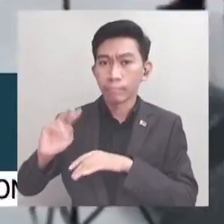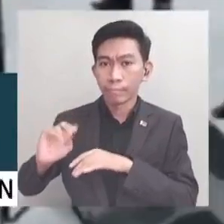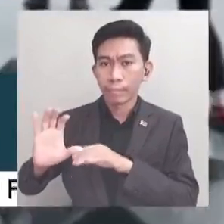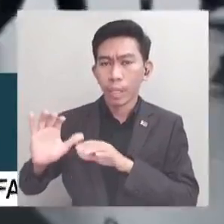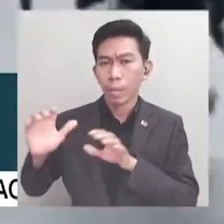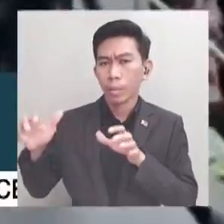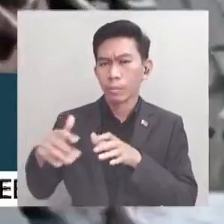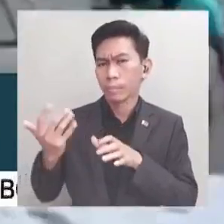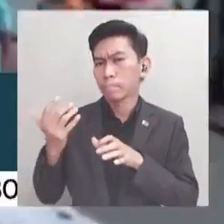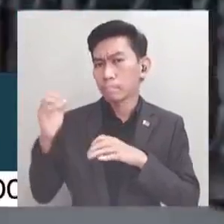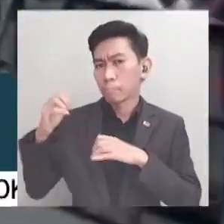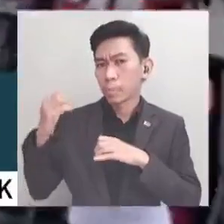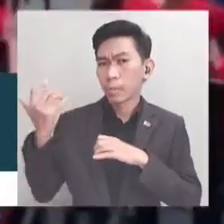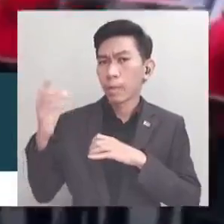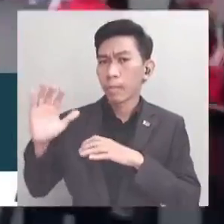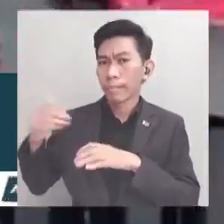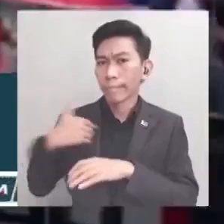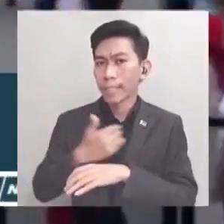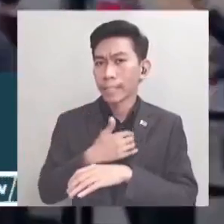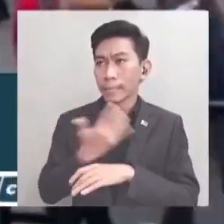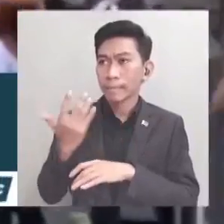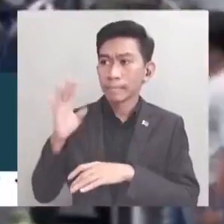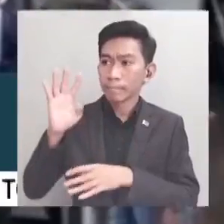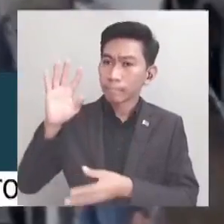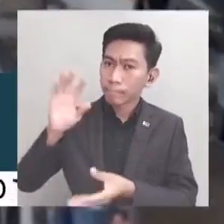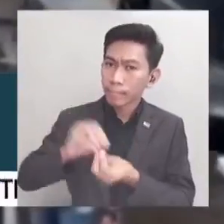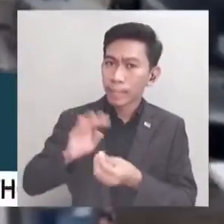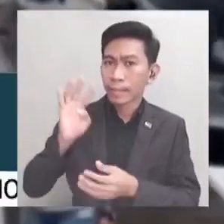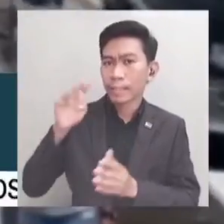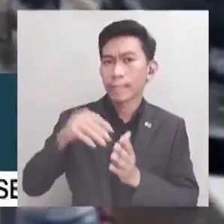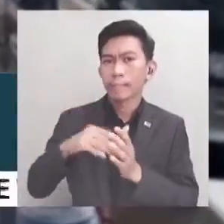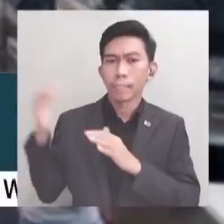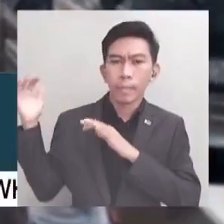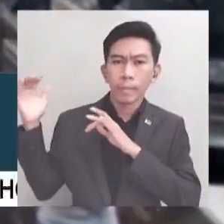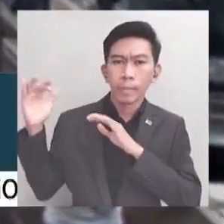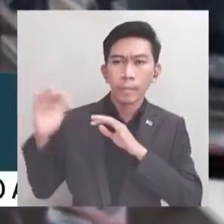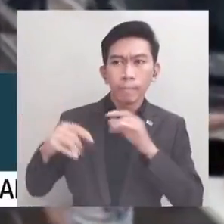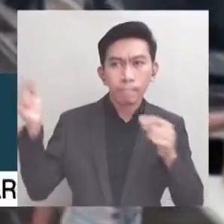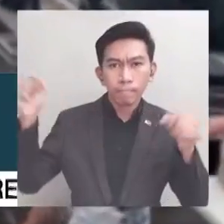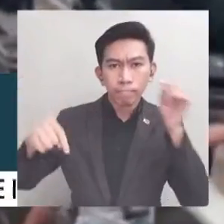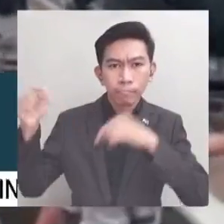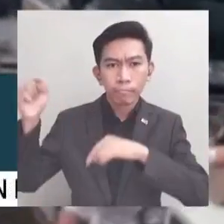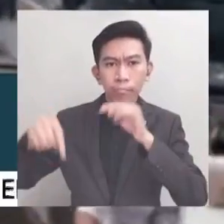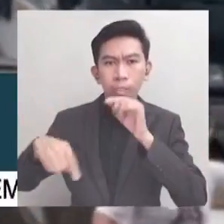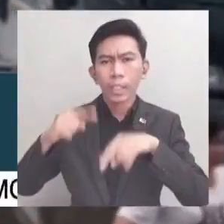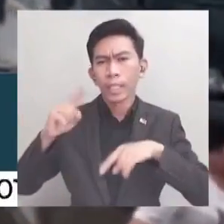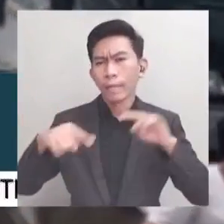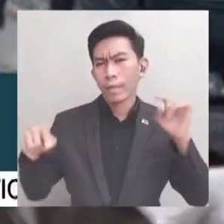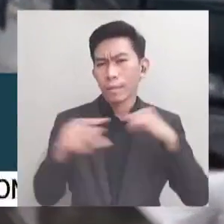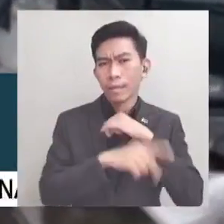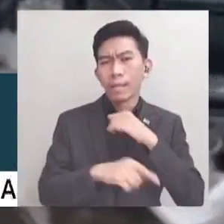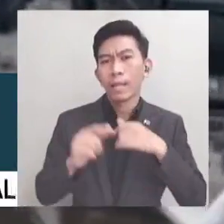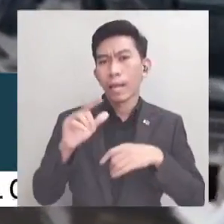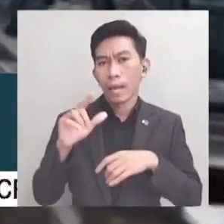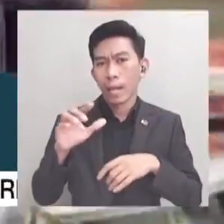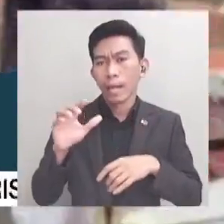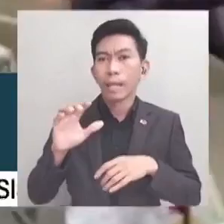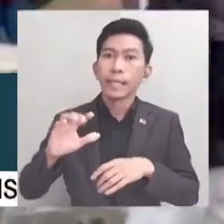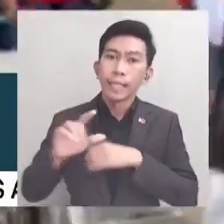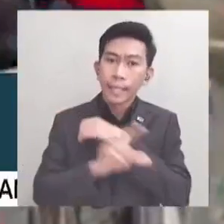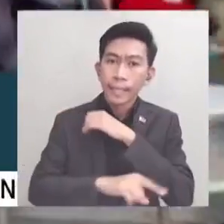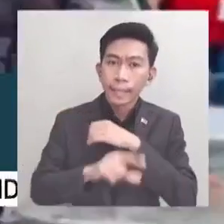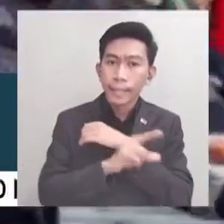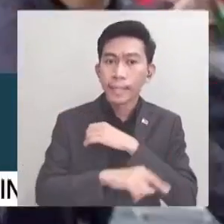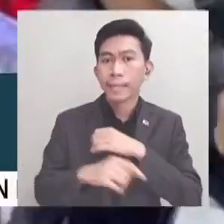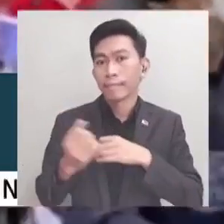4,000 of their members to participate in their program. They came from different places. Some are Ilocano, some from Rizal Province, and